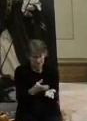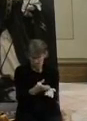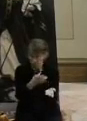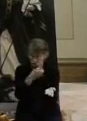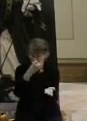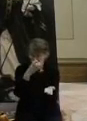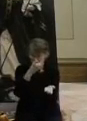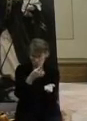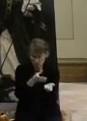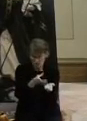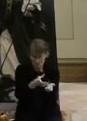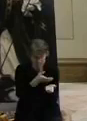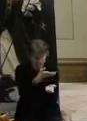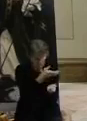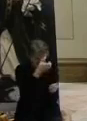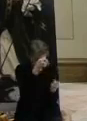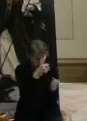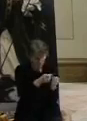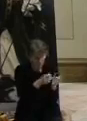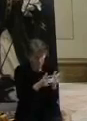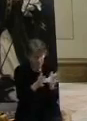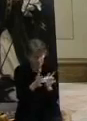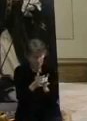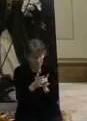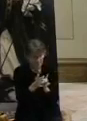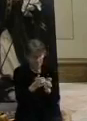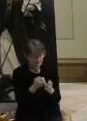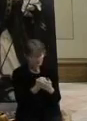this in memory of me."